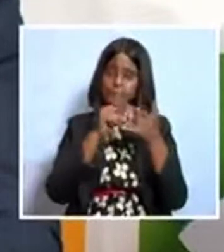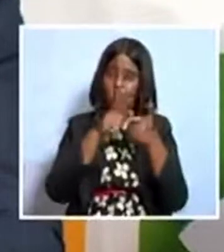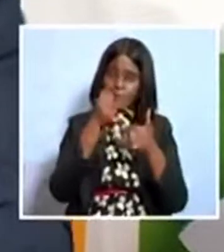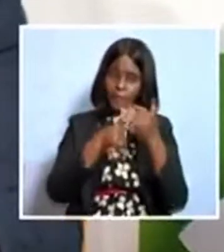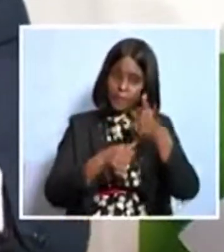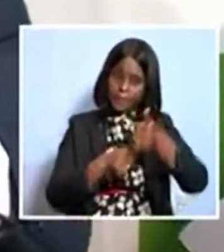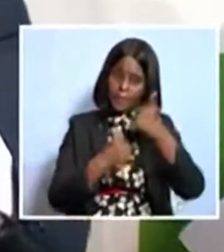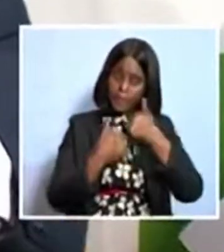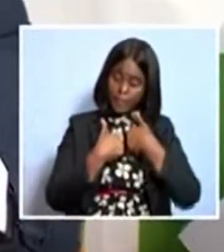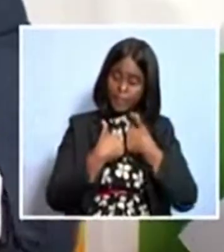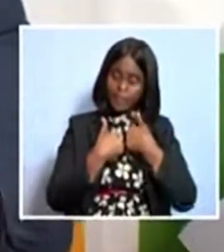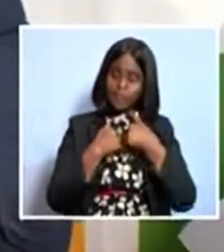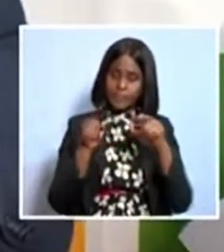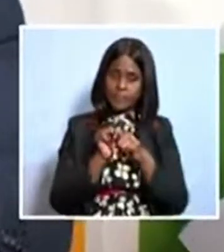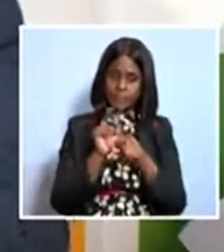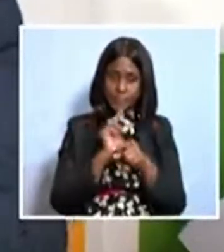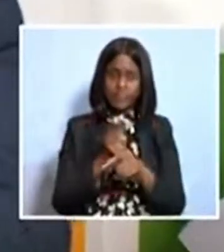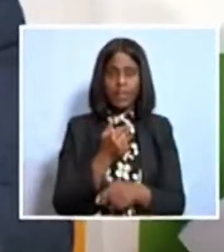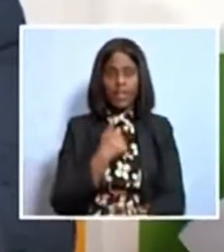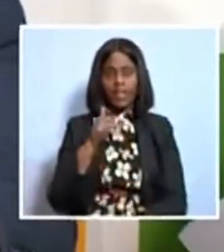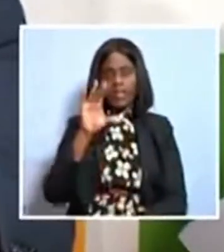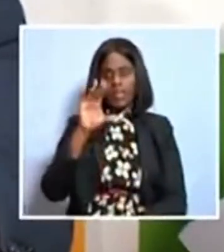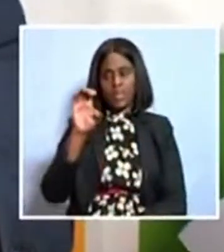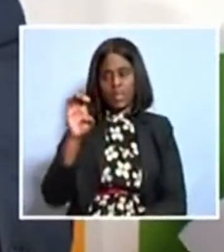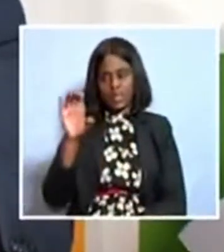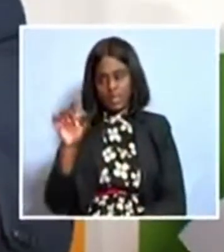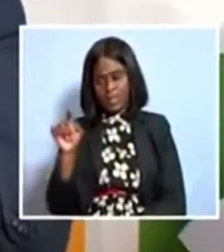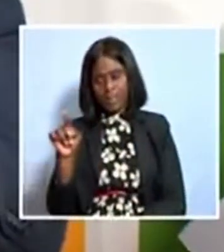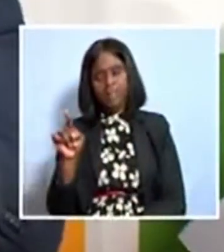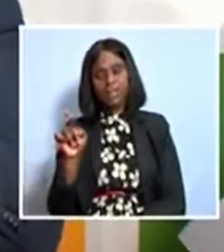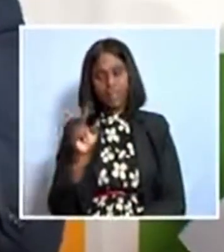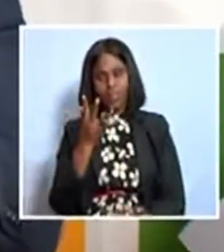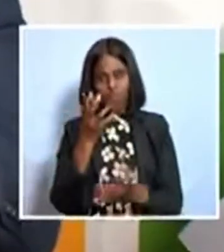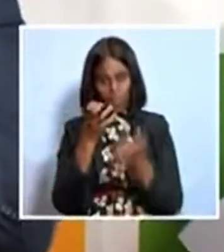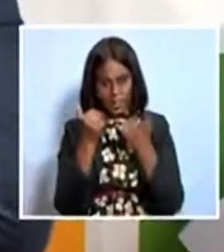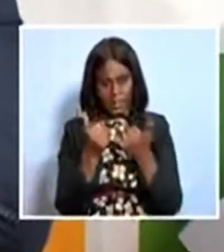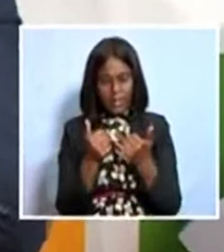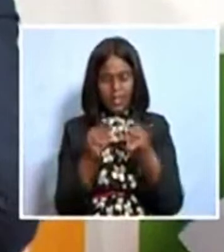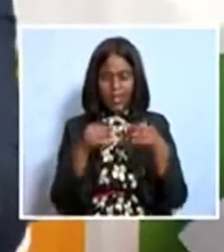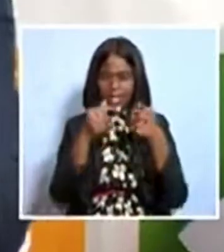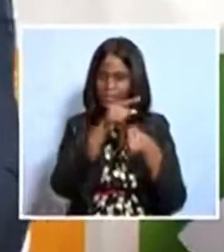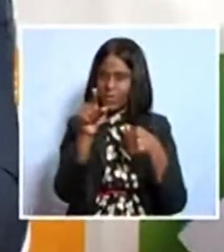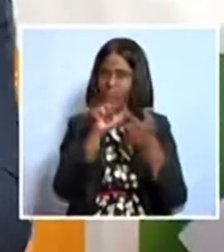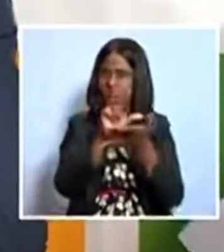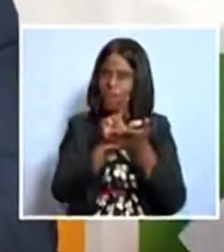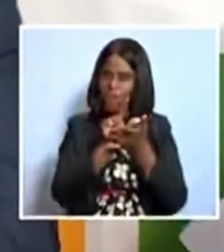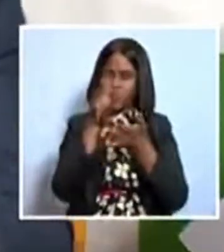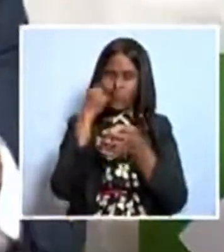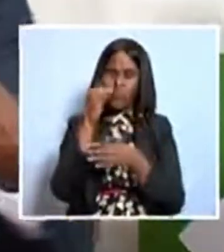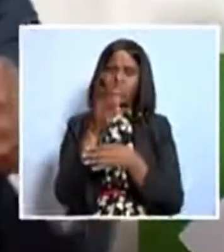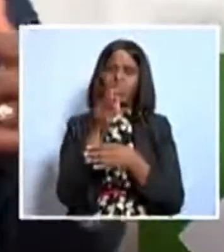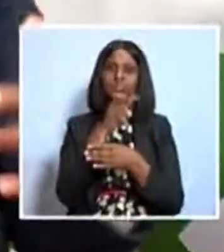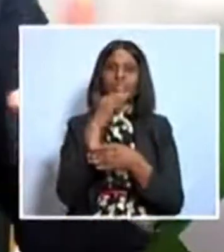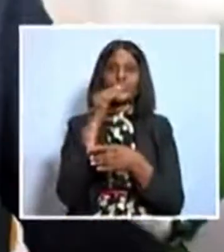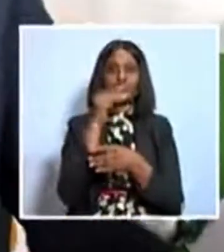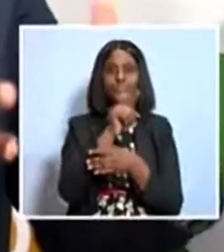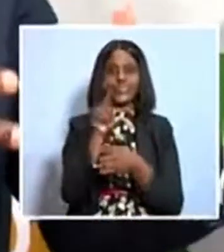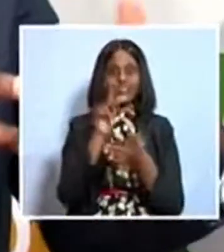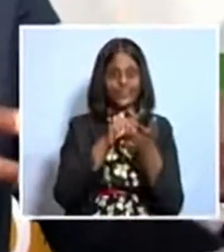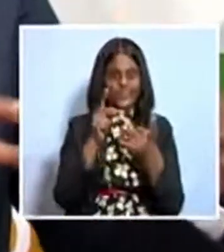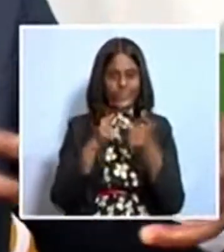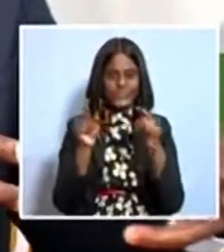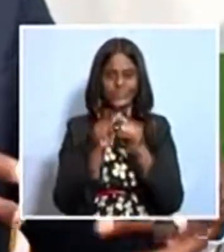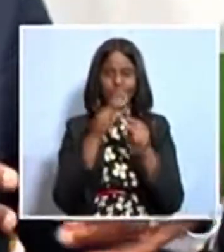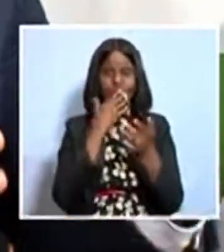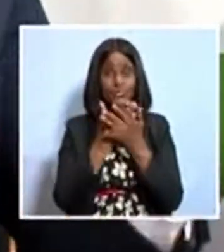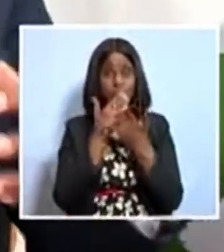have, you have CEEC that is also pushing to say we want to give you loans for aquaculture. You know, so those programs are very,